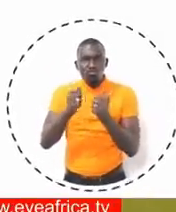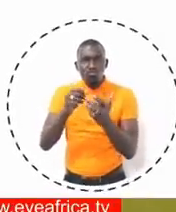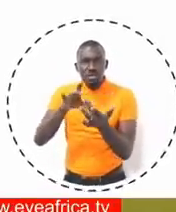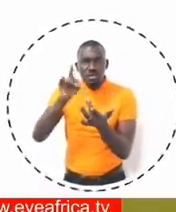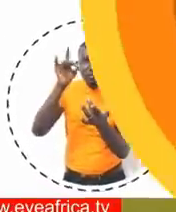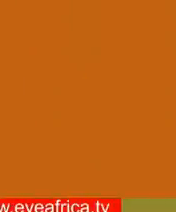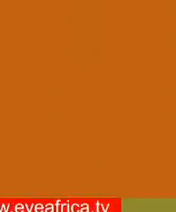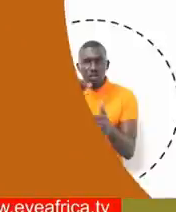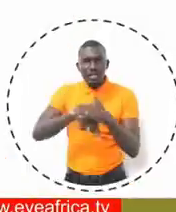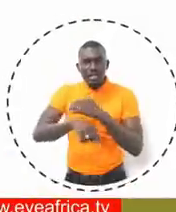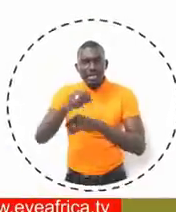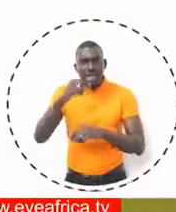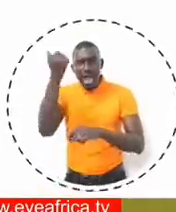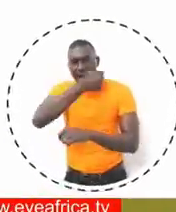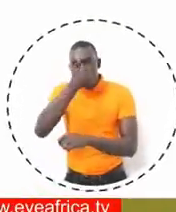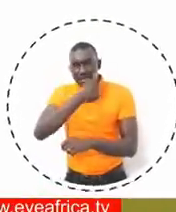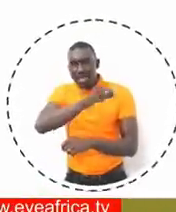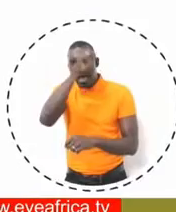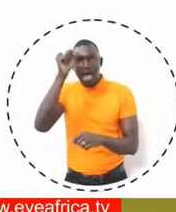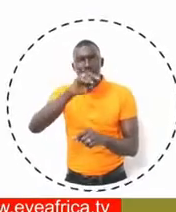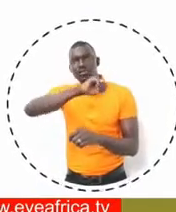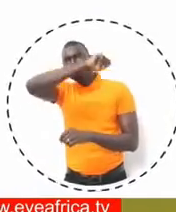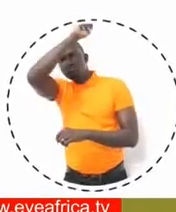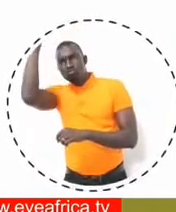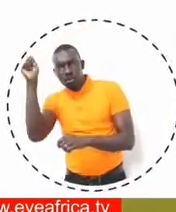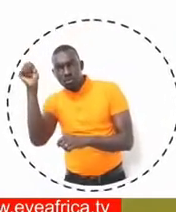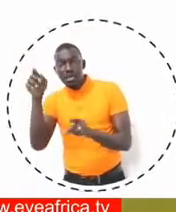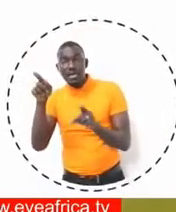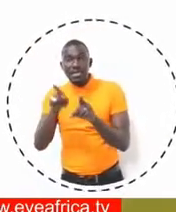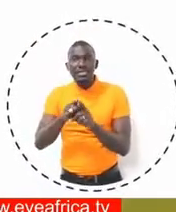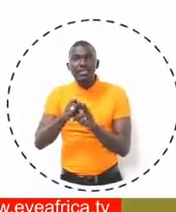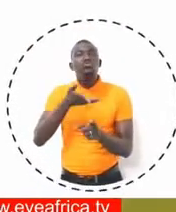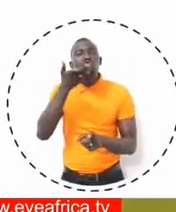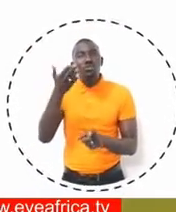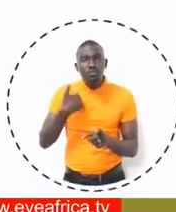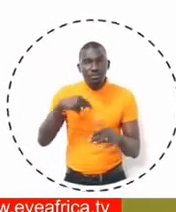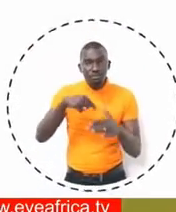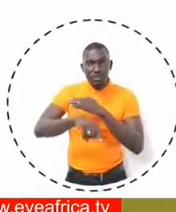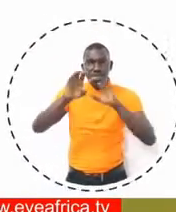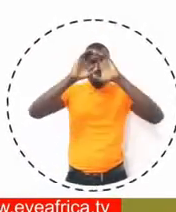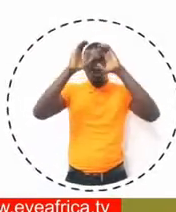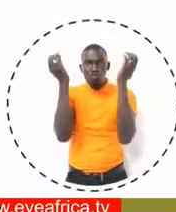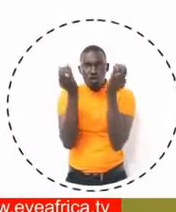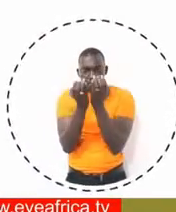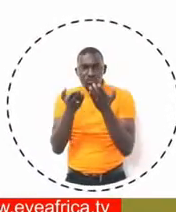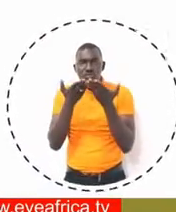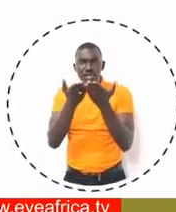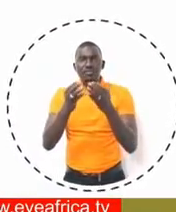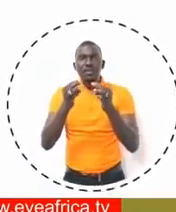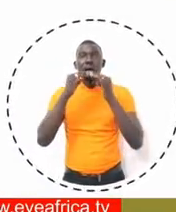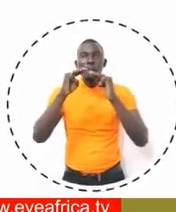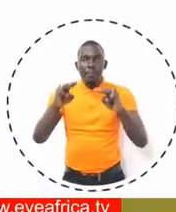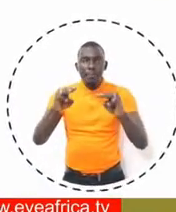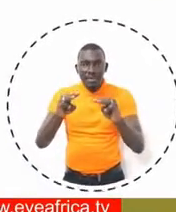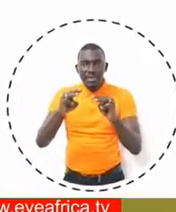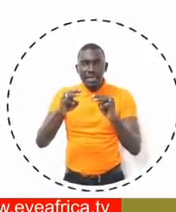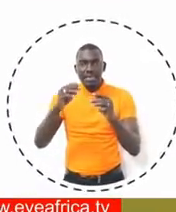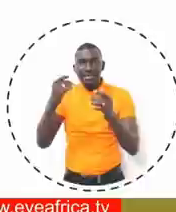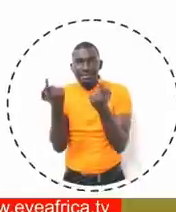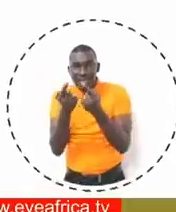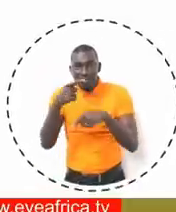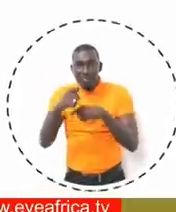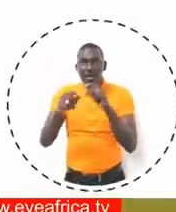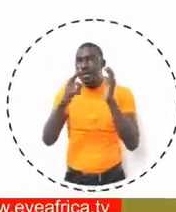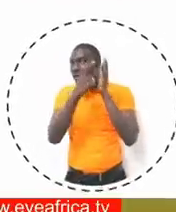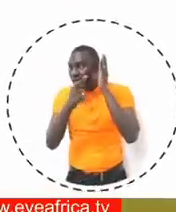Bantala. Wakawel Ninfuninkel Ani Jamamo Lekadokuke Kakibaro ni Yamoro Dada Ikaminfintin di Television Okona